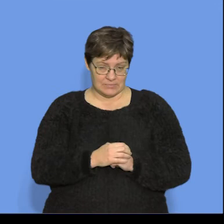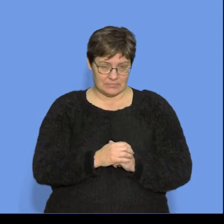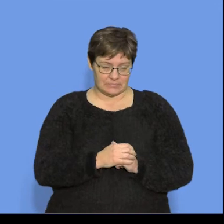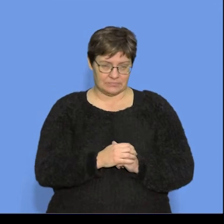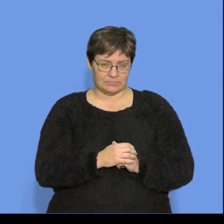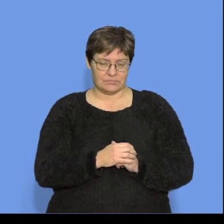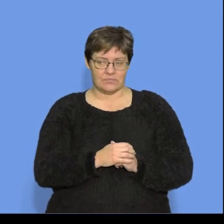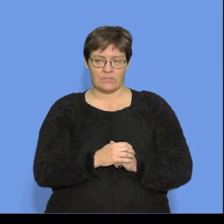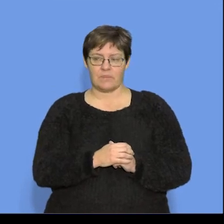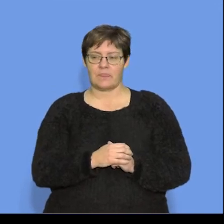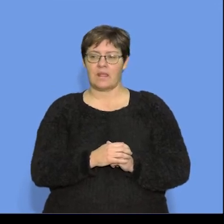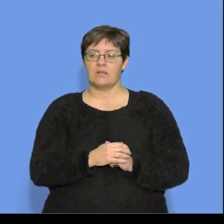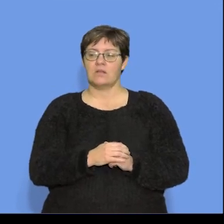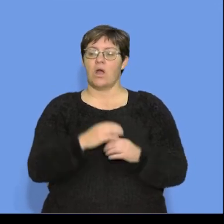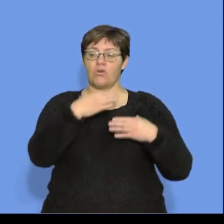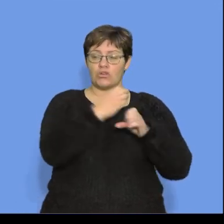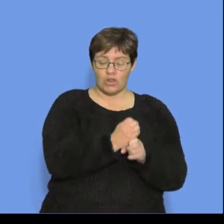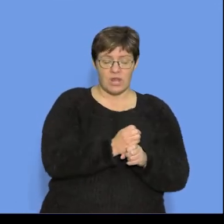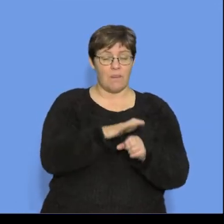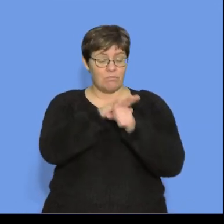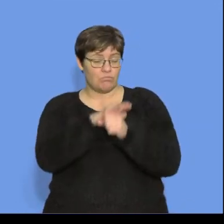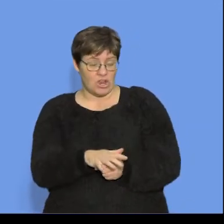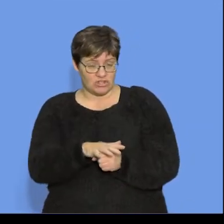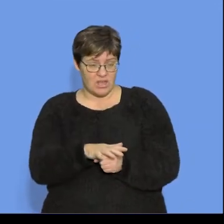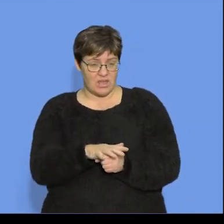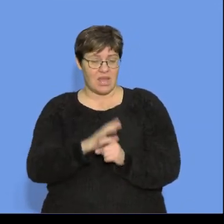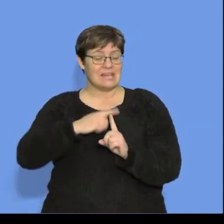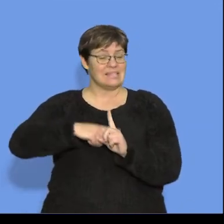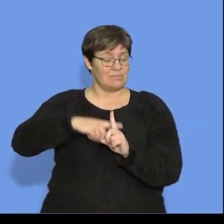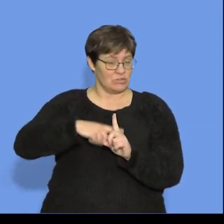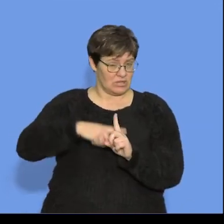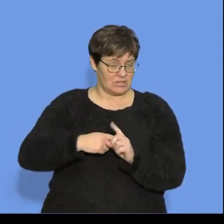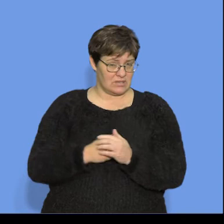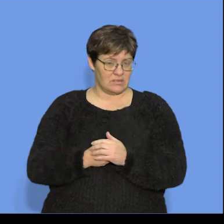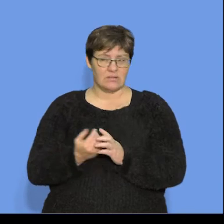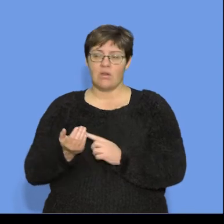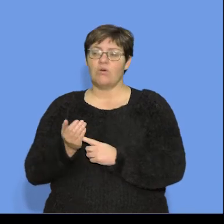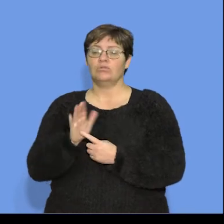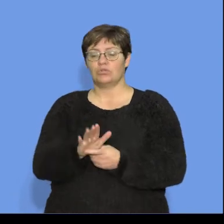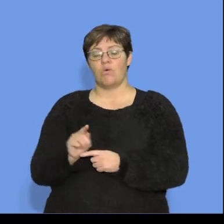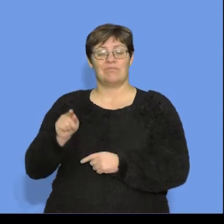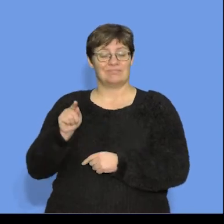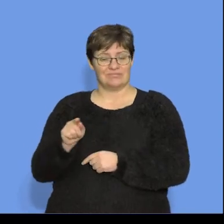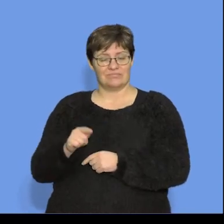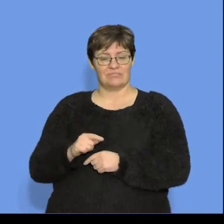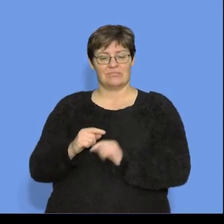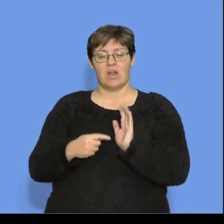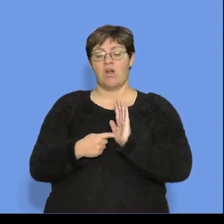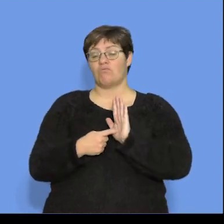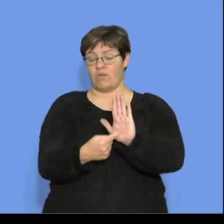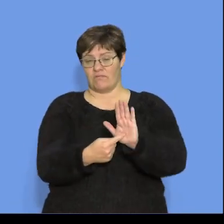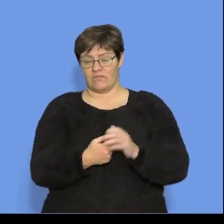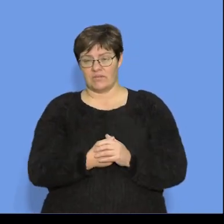the factors, concentration, pressure, and temperature, I've mentioned those, and I want to just show those to you on a graph